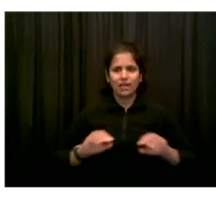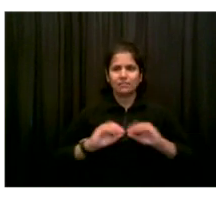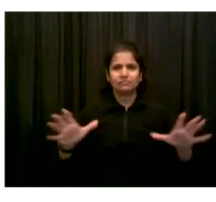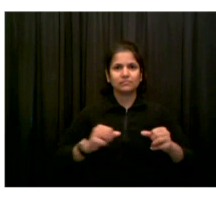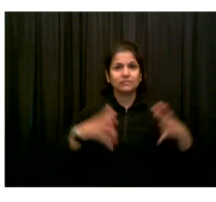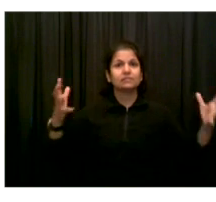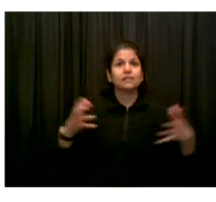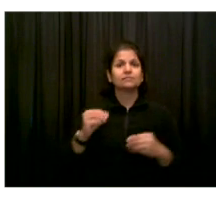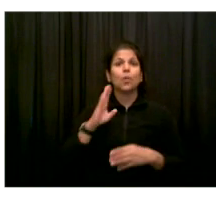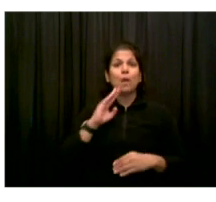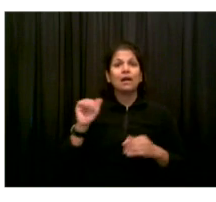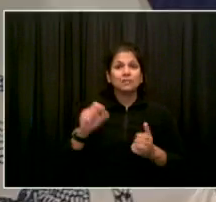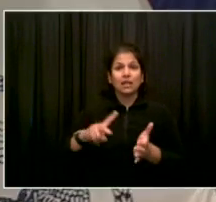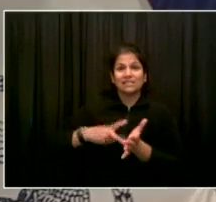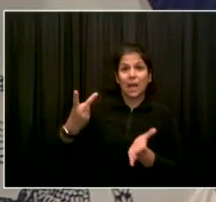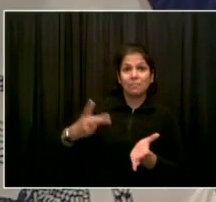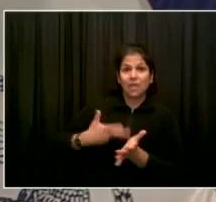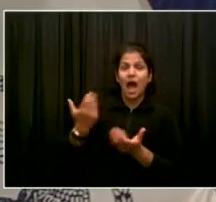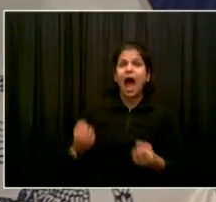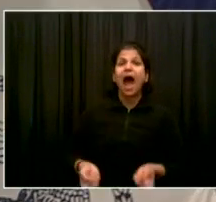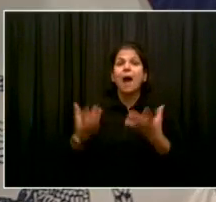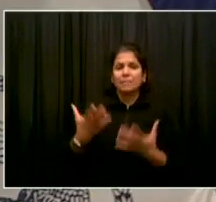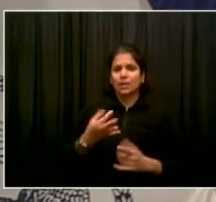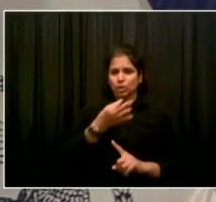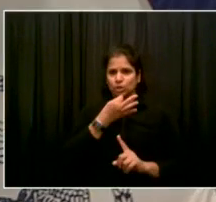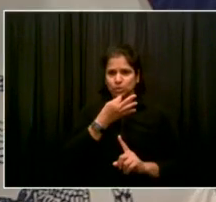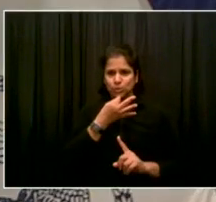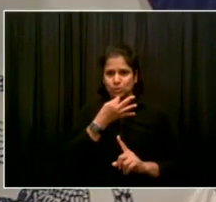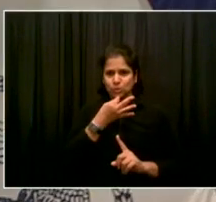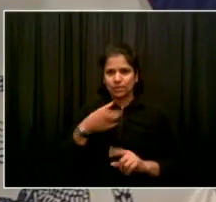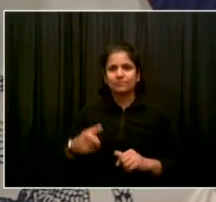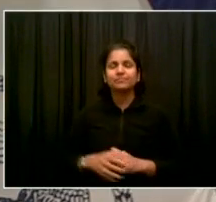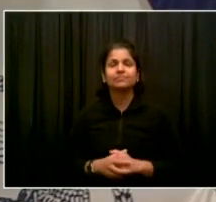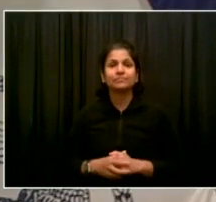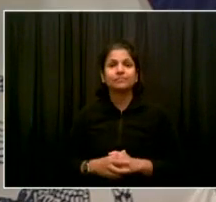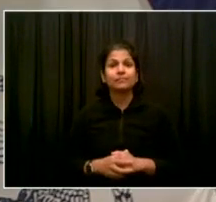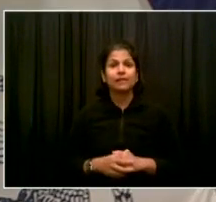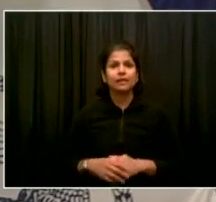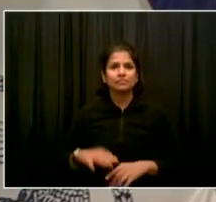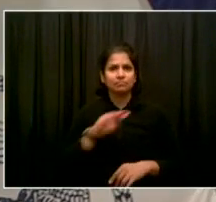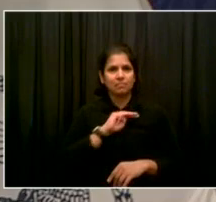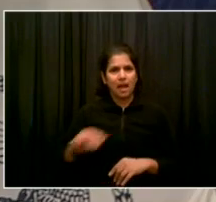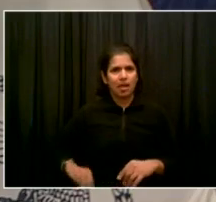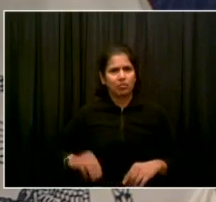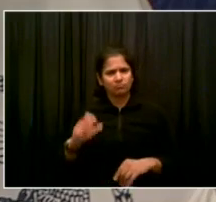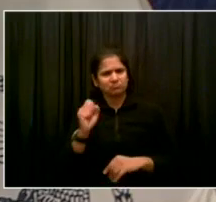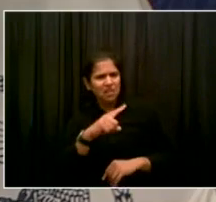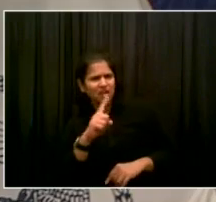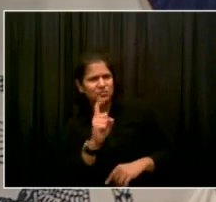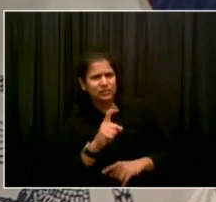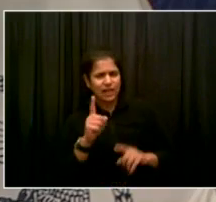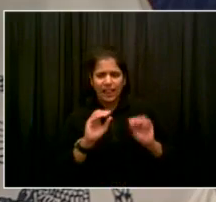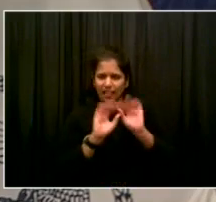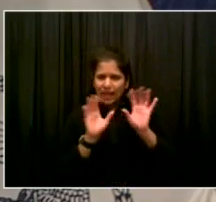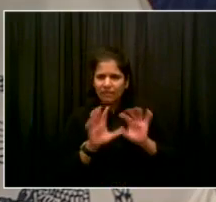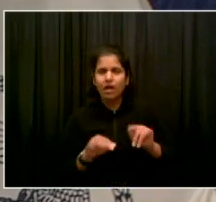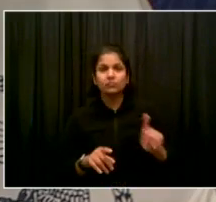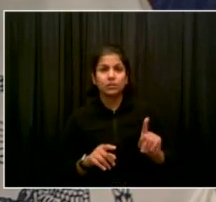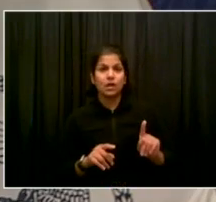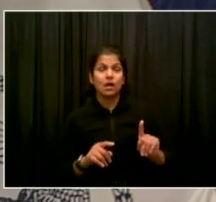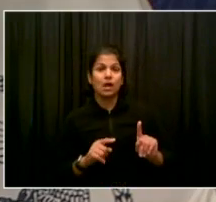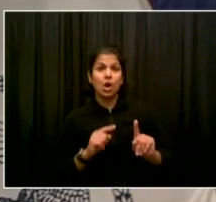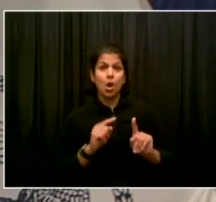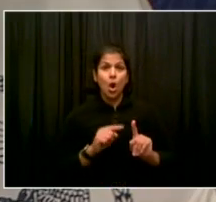question. So Ted, well, I'm going to ask it for clarity. We're obviously dealing with what we think will be